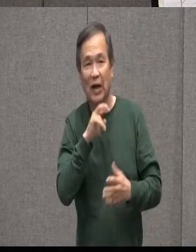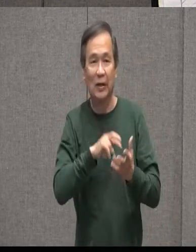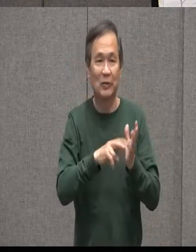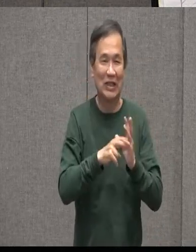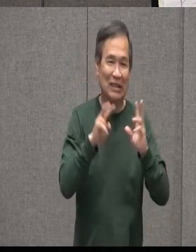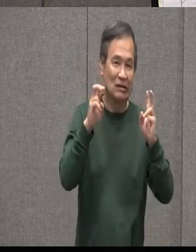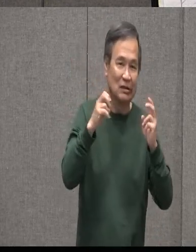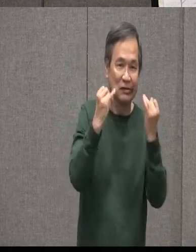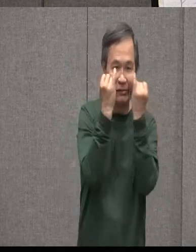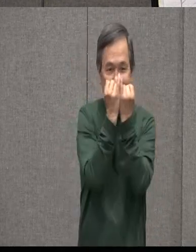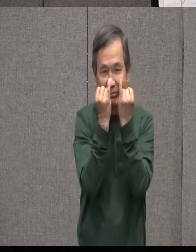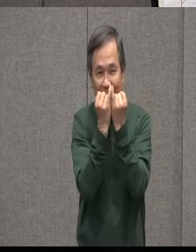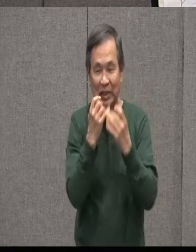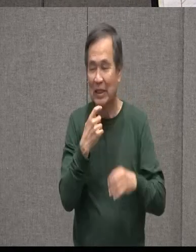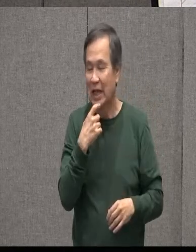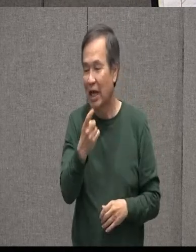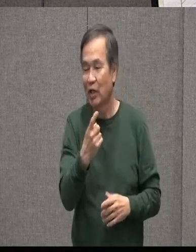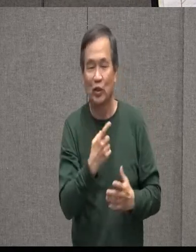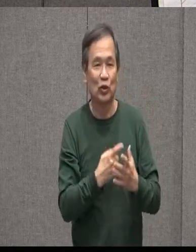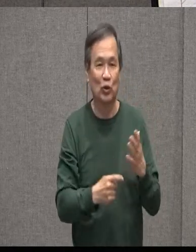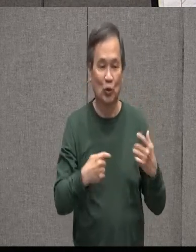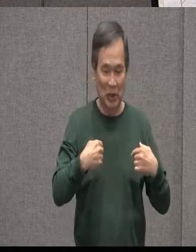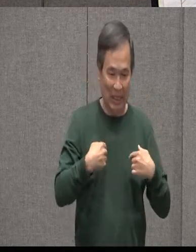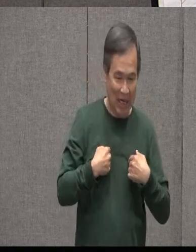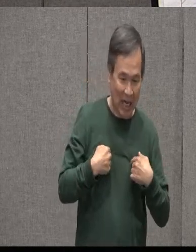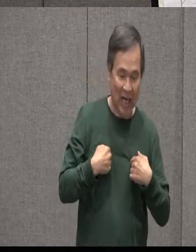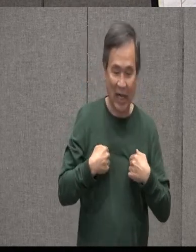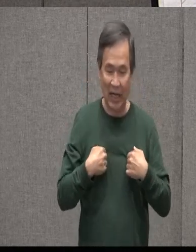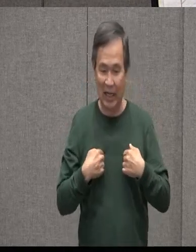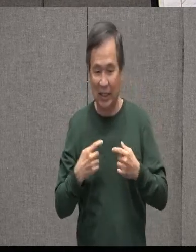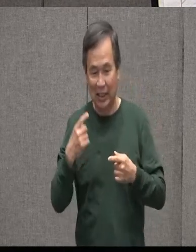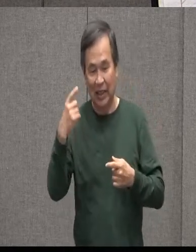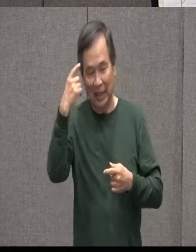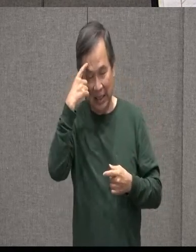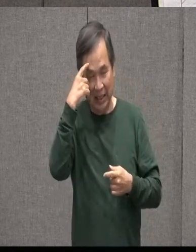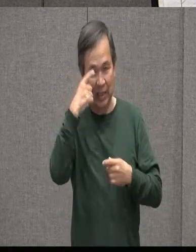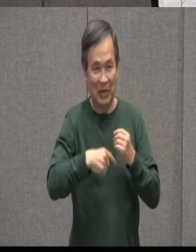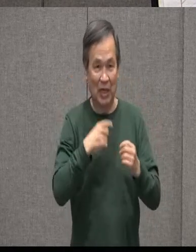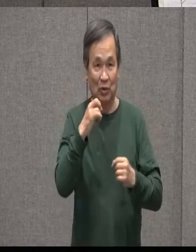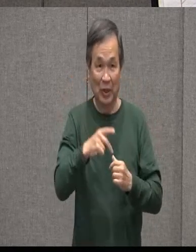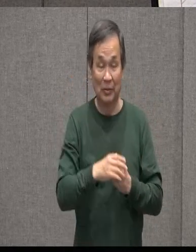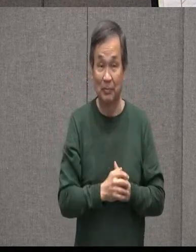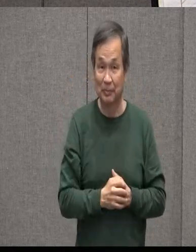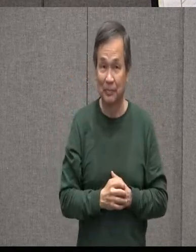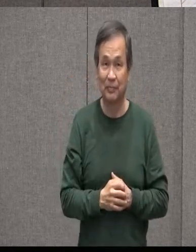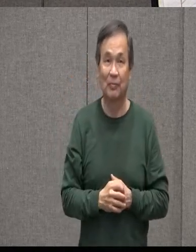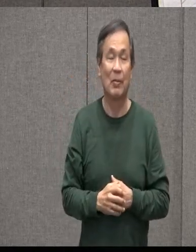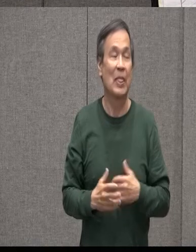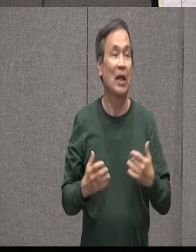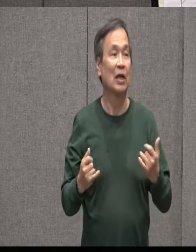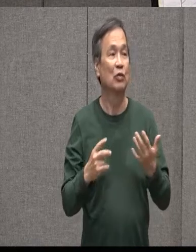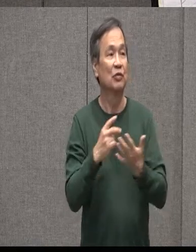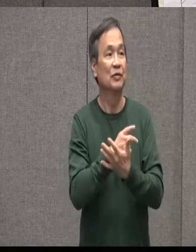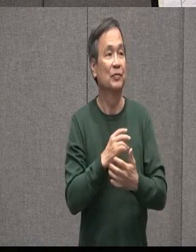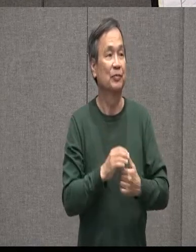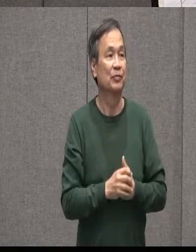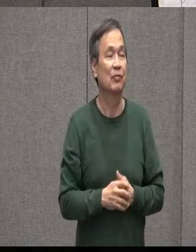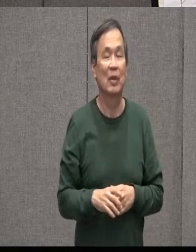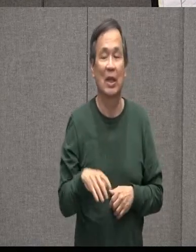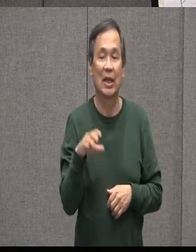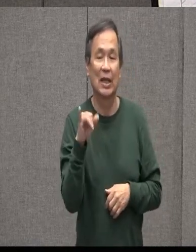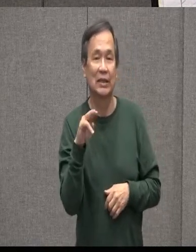started last time. Reminder, if you haven't already done so, go ahead onto the APS Distance Learning